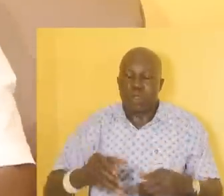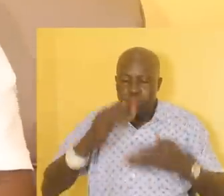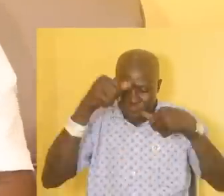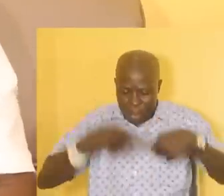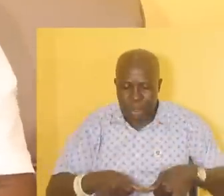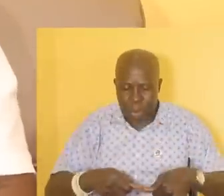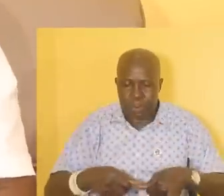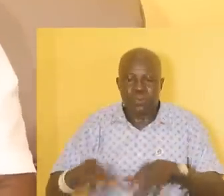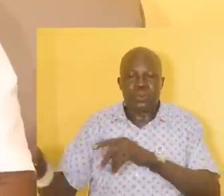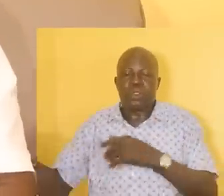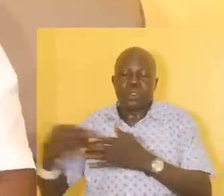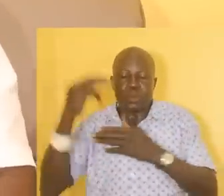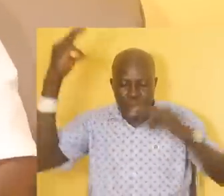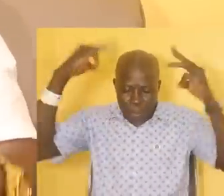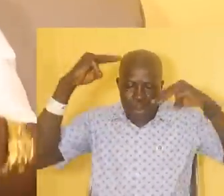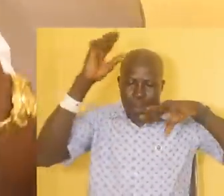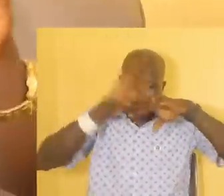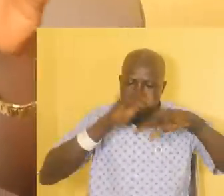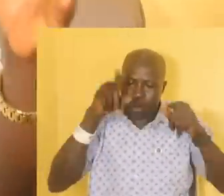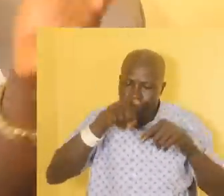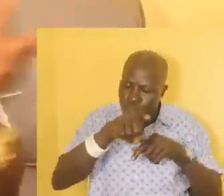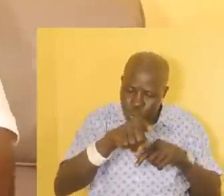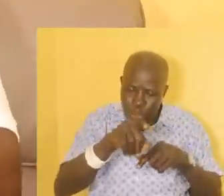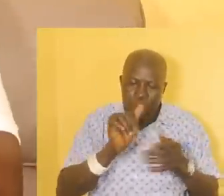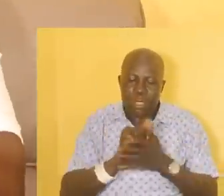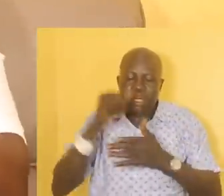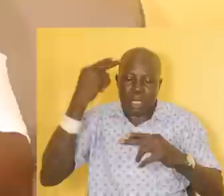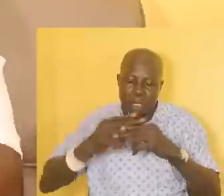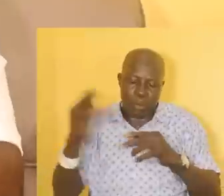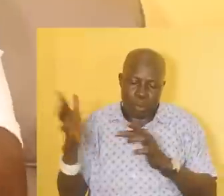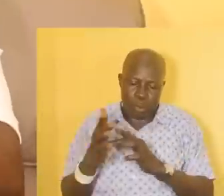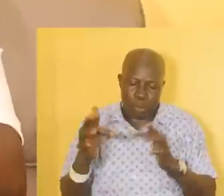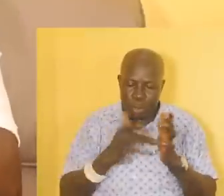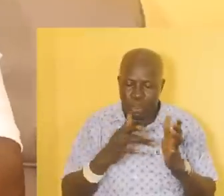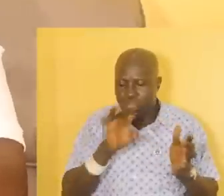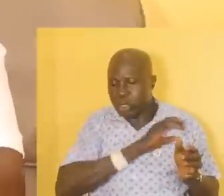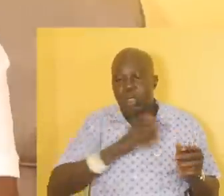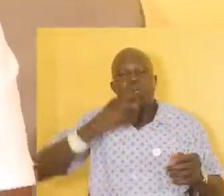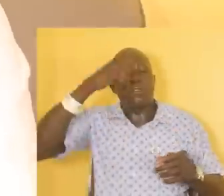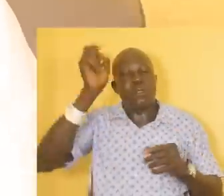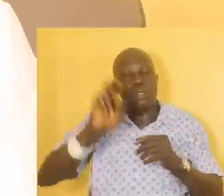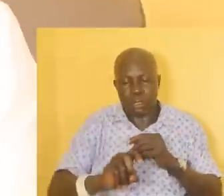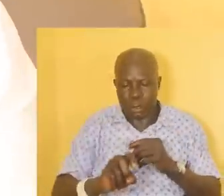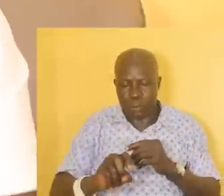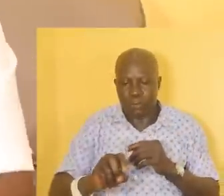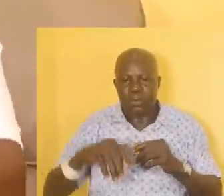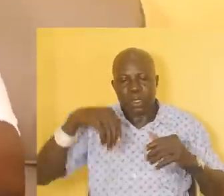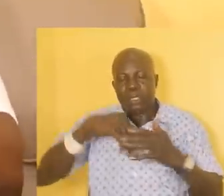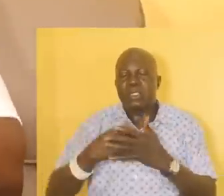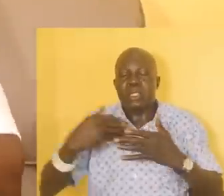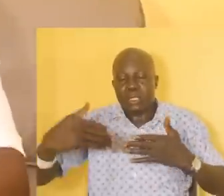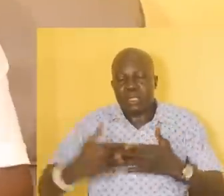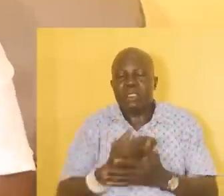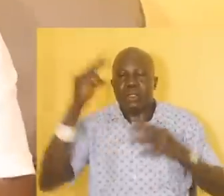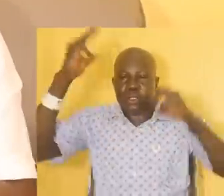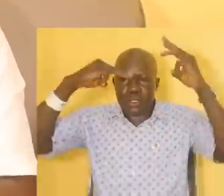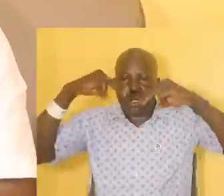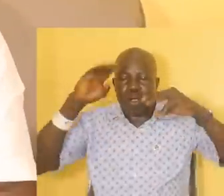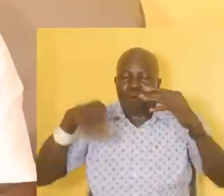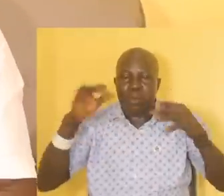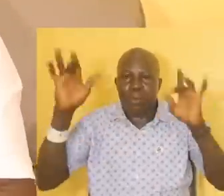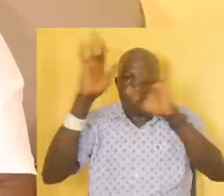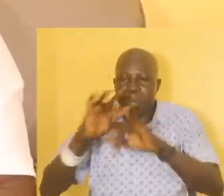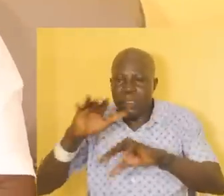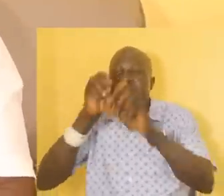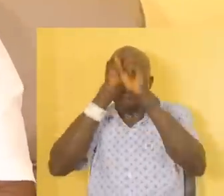sendi alori. Due of blessings must shower. El na brado man de ha. In the name of Jesus. Asenele yo. His authority. Iri anu ati boko. Due of mercy